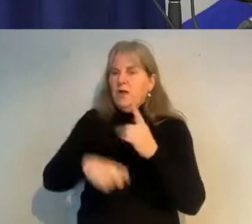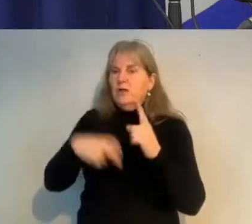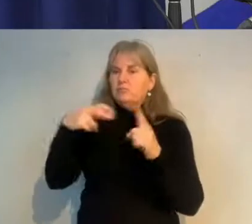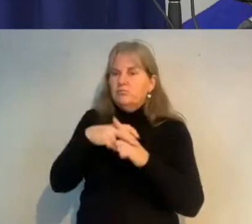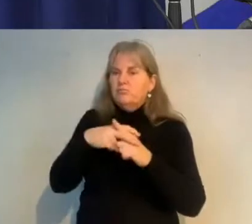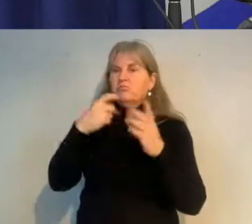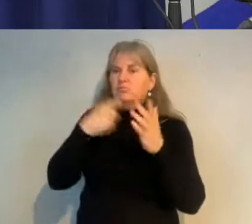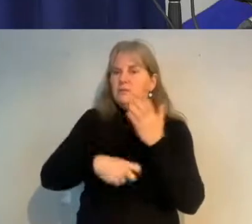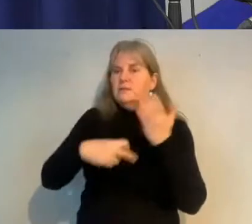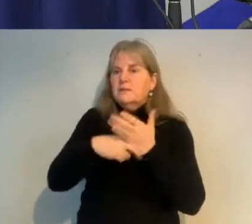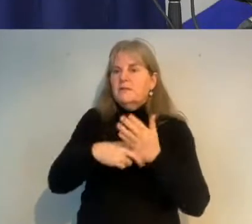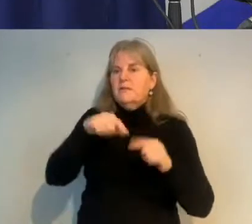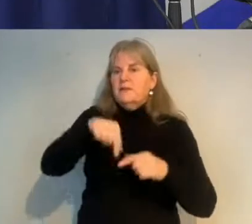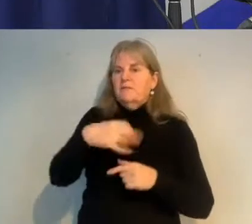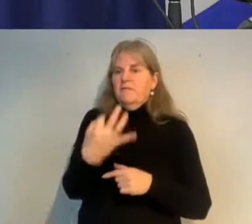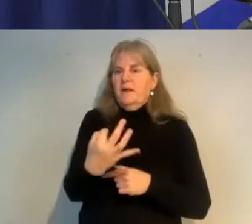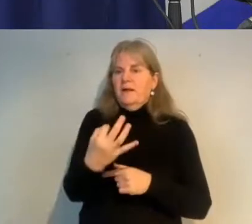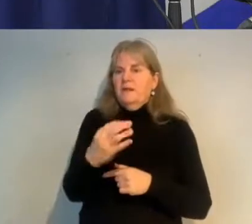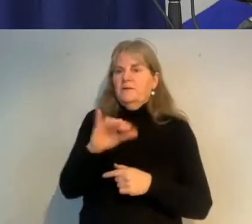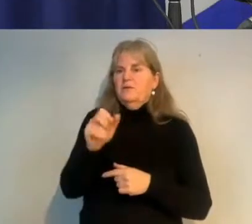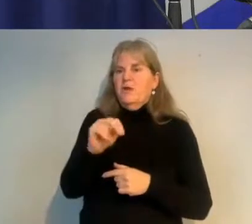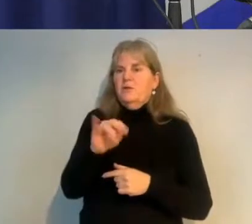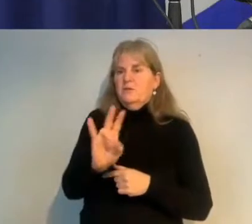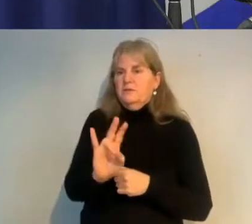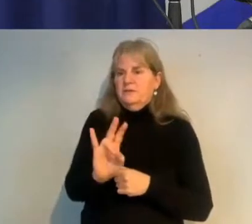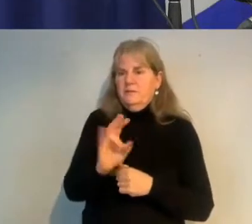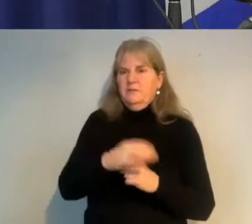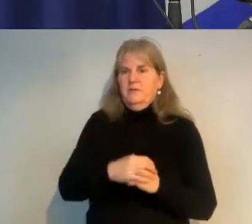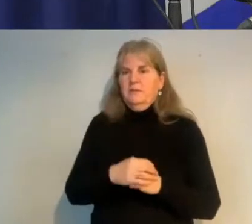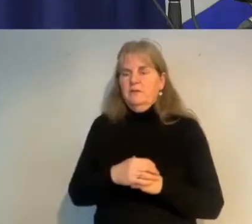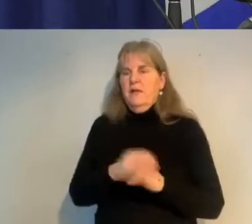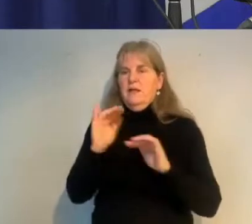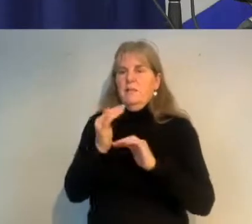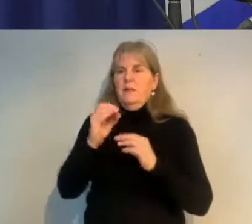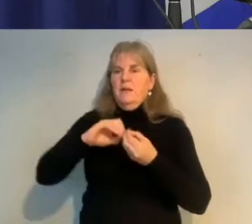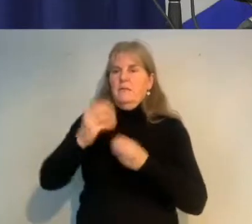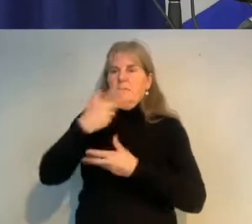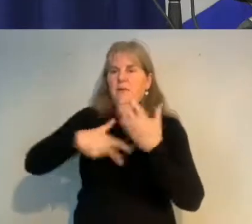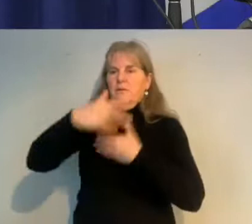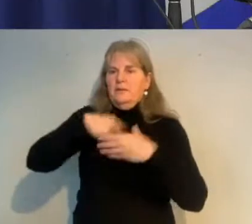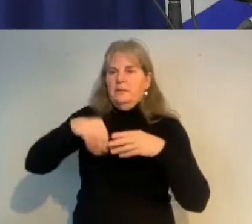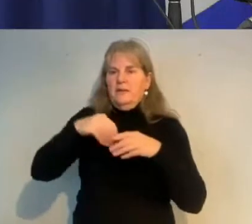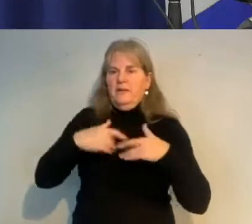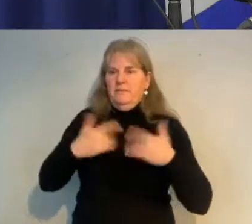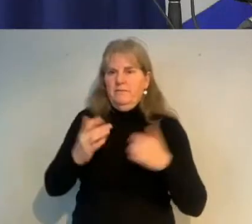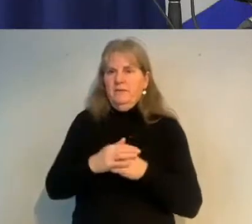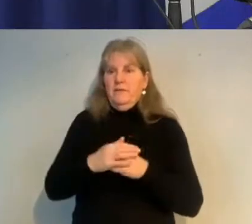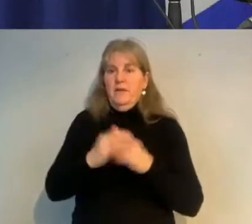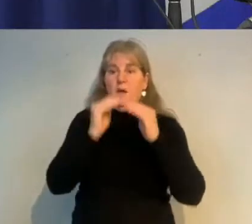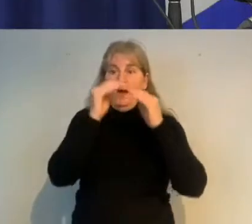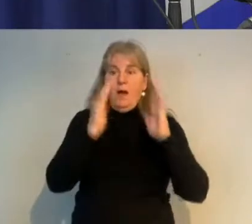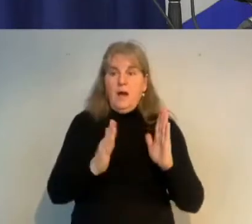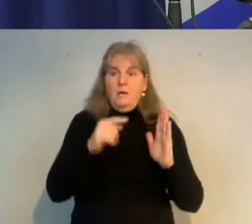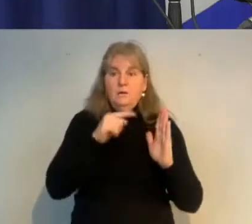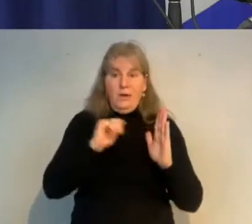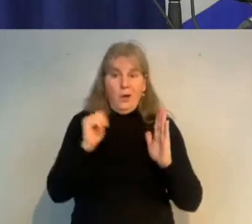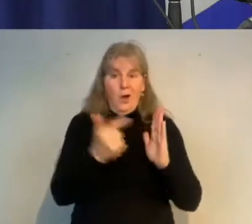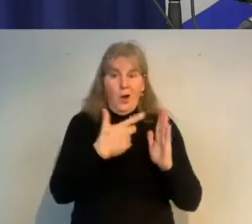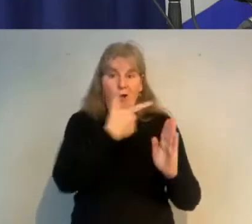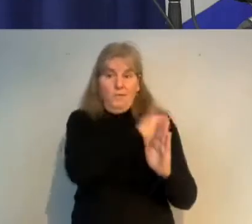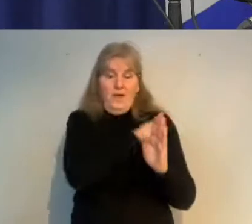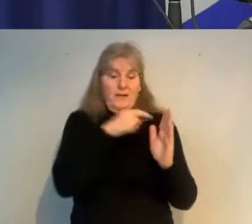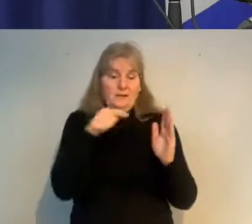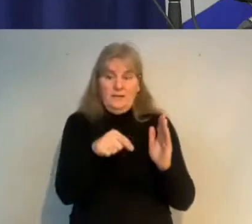There are new restrictions on indoor personal gatherings. For households where everyone is fully vaccinated, you